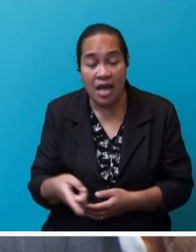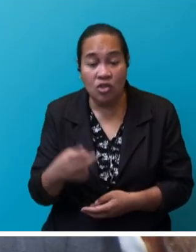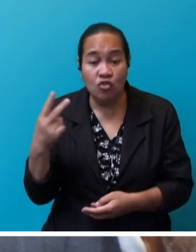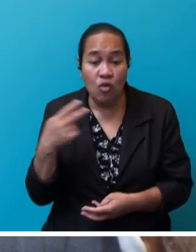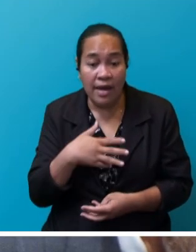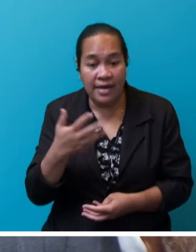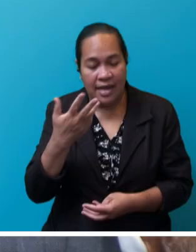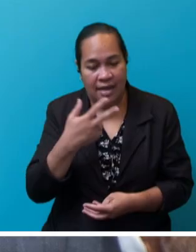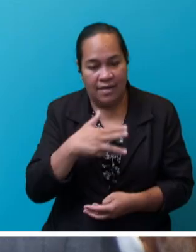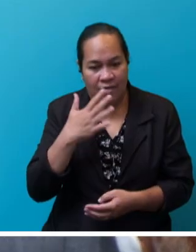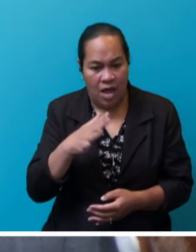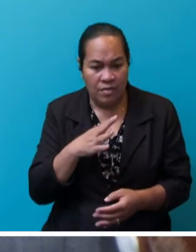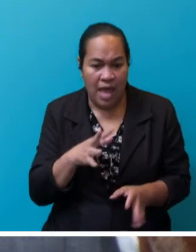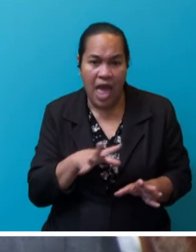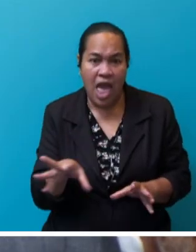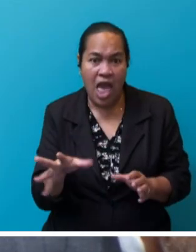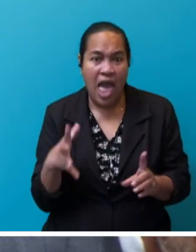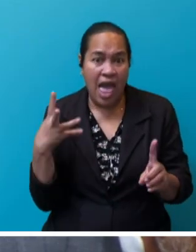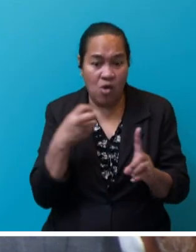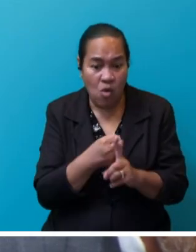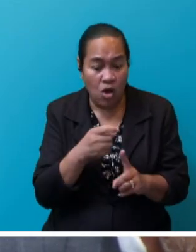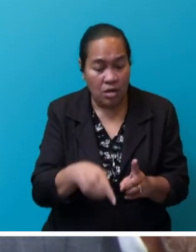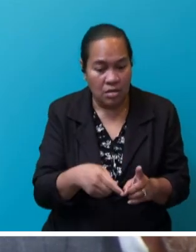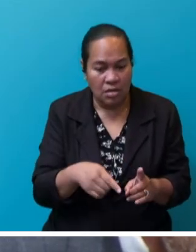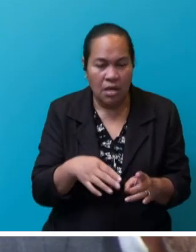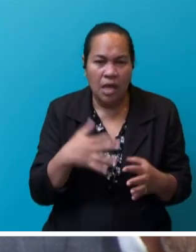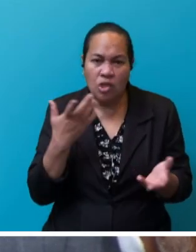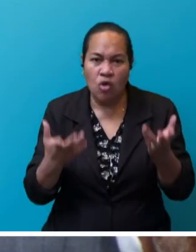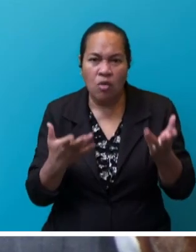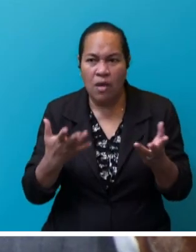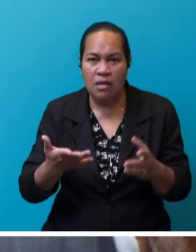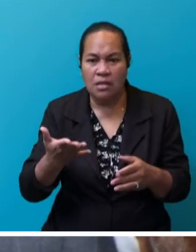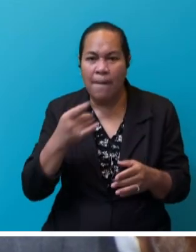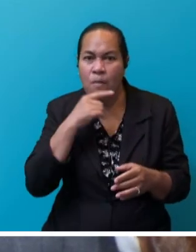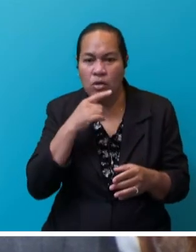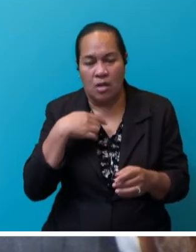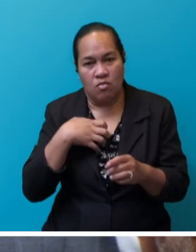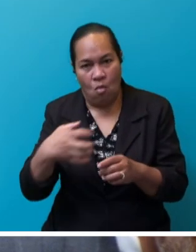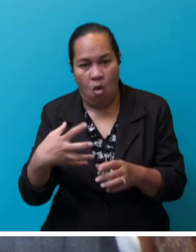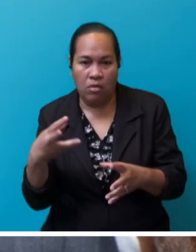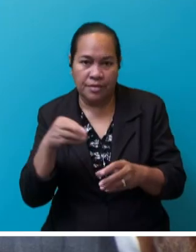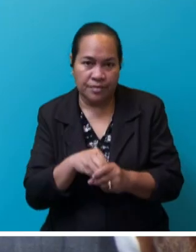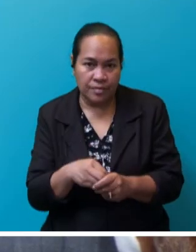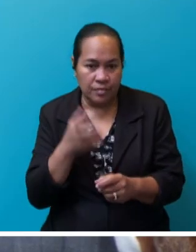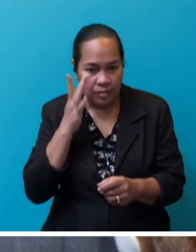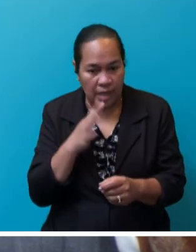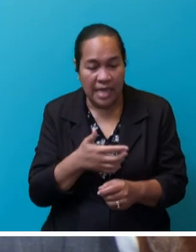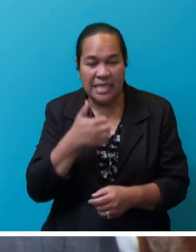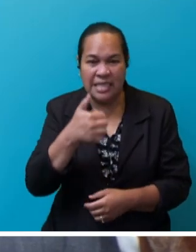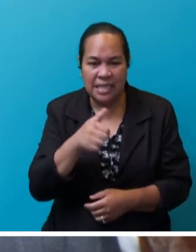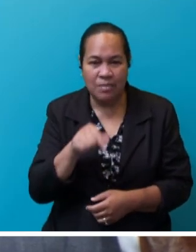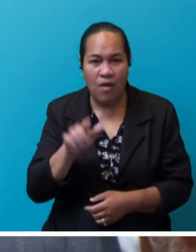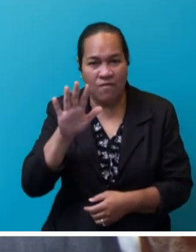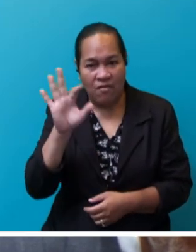73,295 girls enroll in primary school compared to 79,240 boys, a 6.5% gap that has